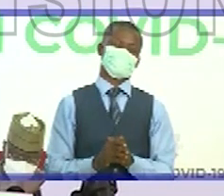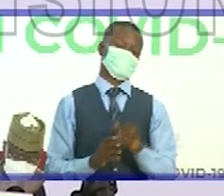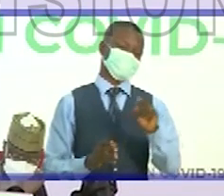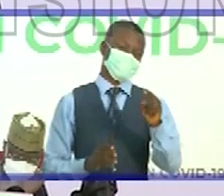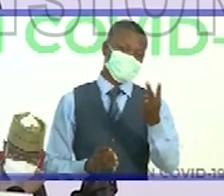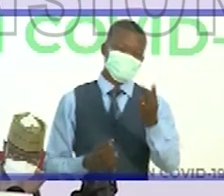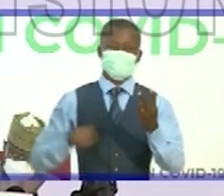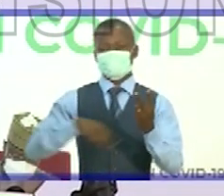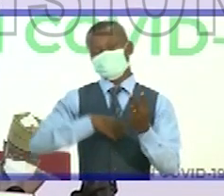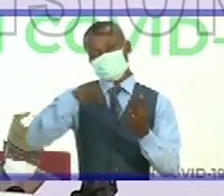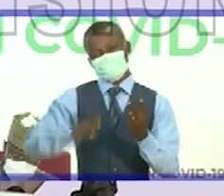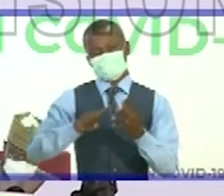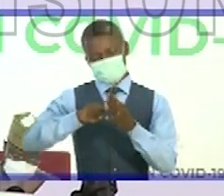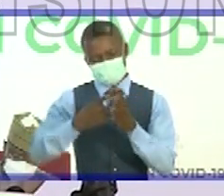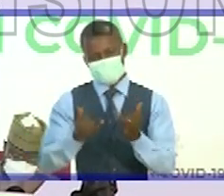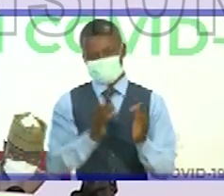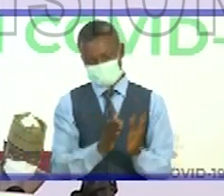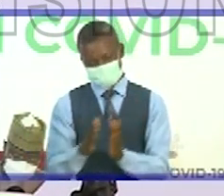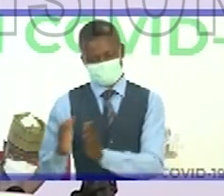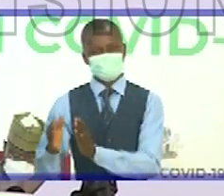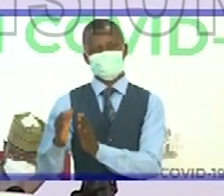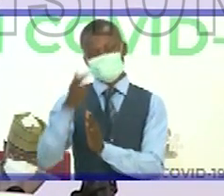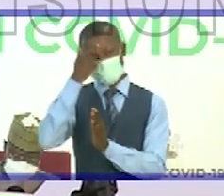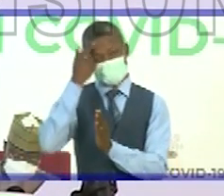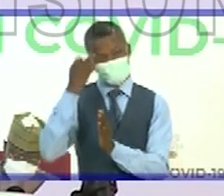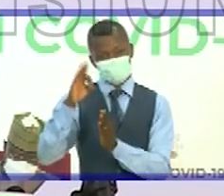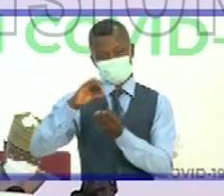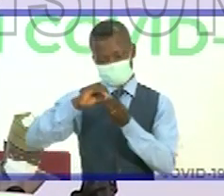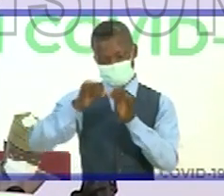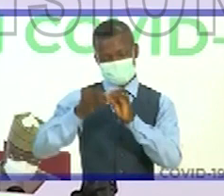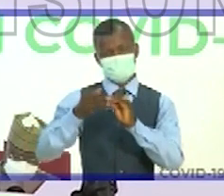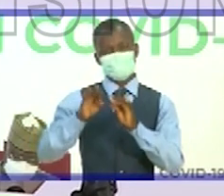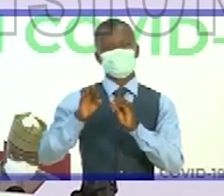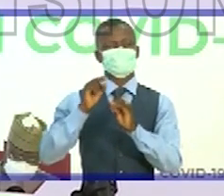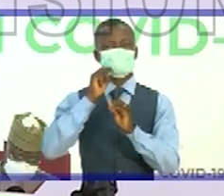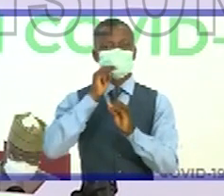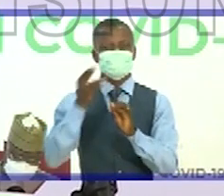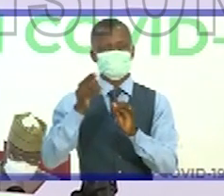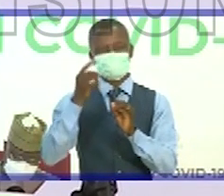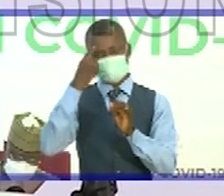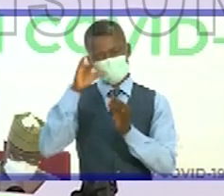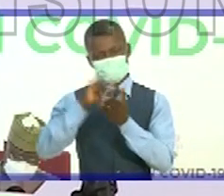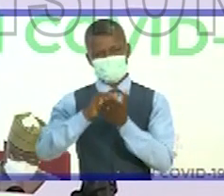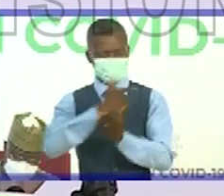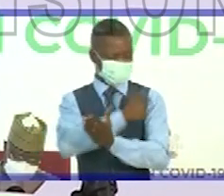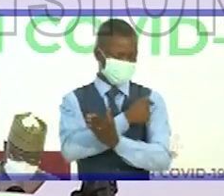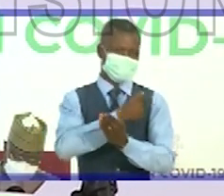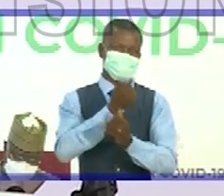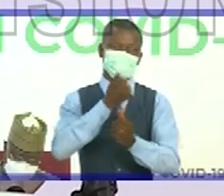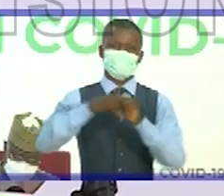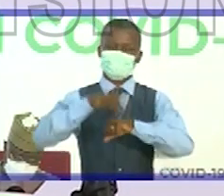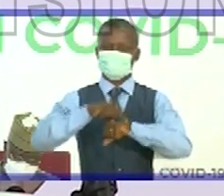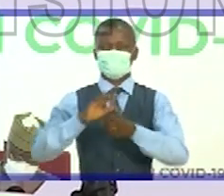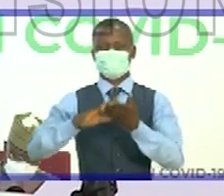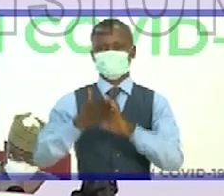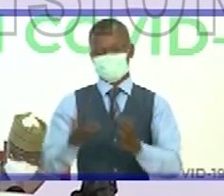Secondly, we have to start preparing the Nigerian population for vaccine delivery when it becomes available.